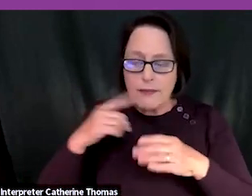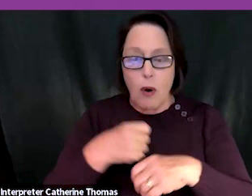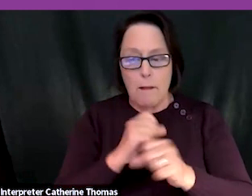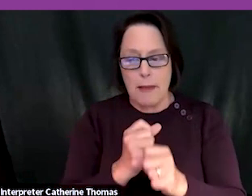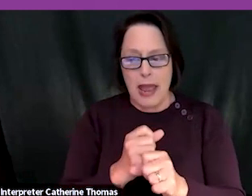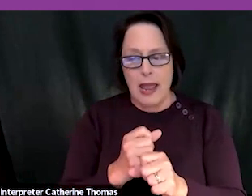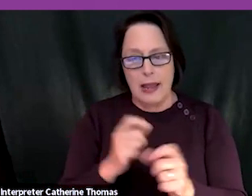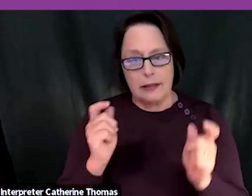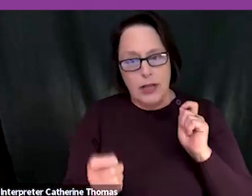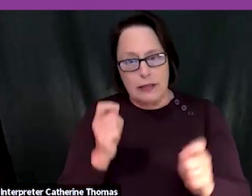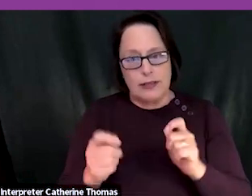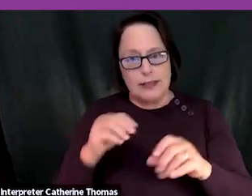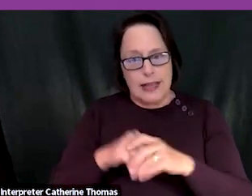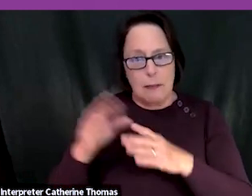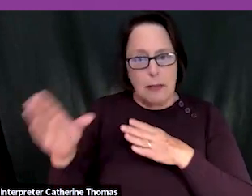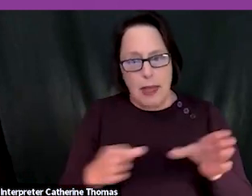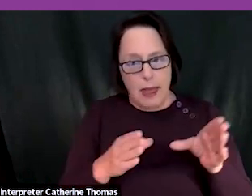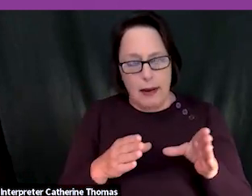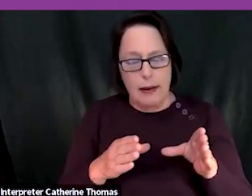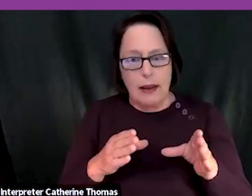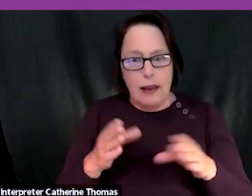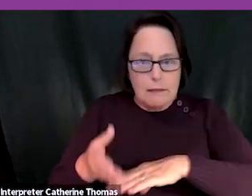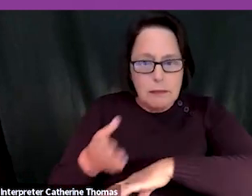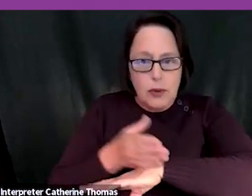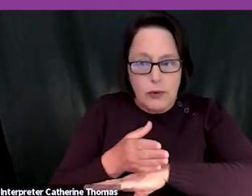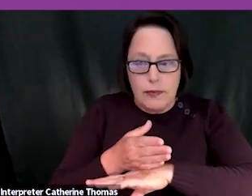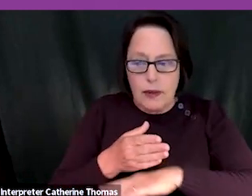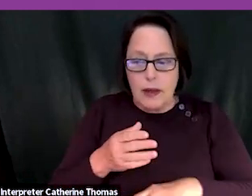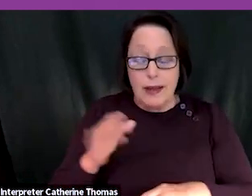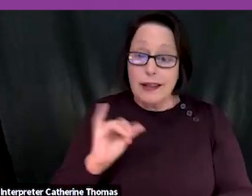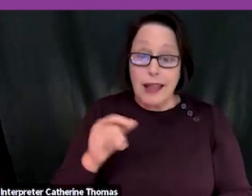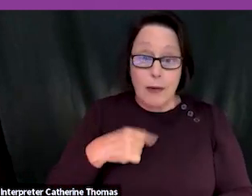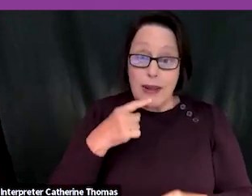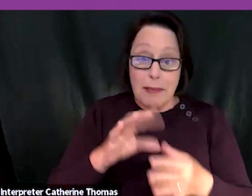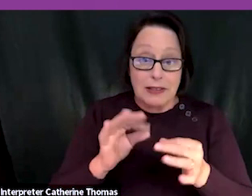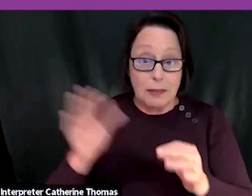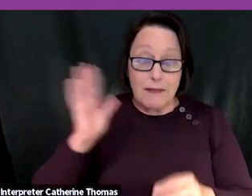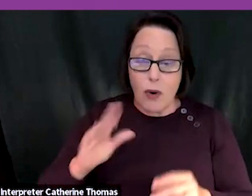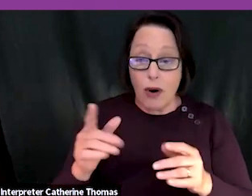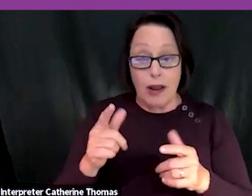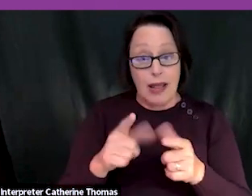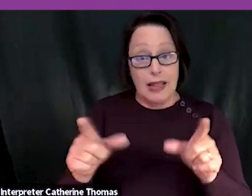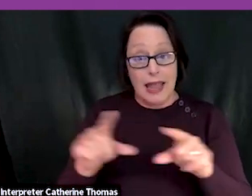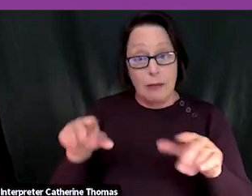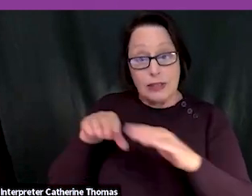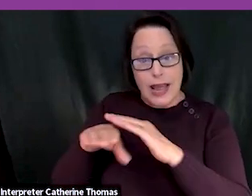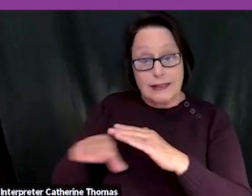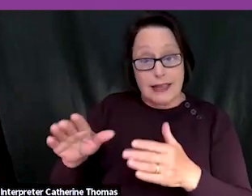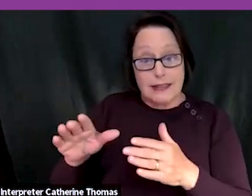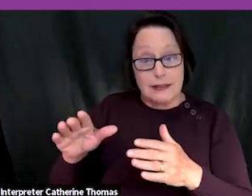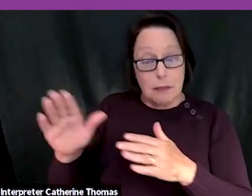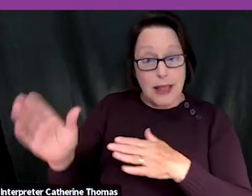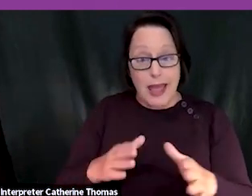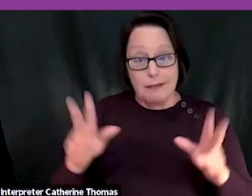language access plan. As we referenced earlier, the language access plan is a living document, and